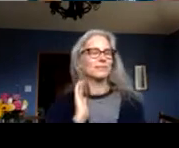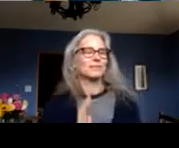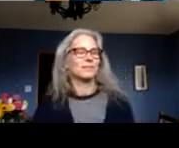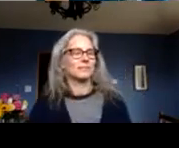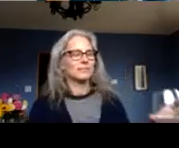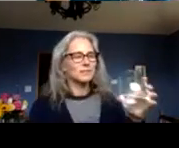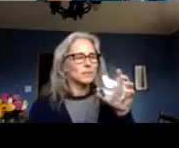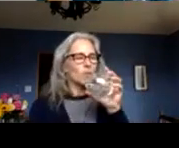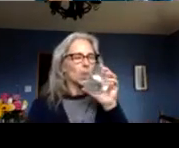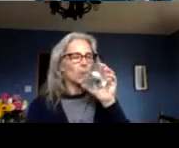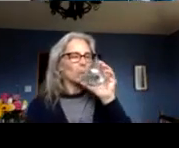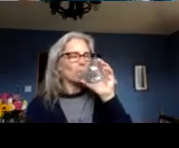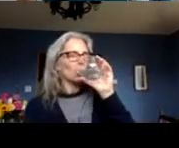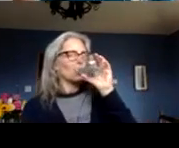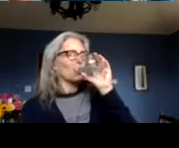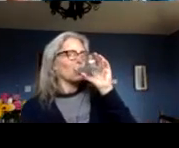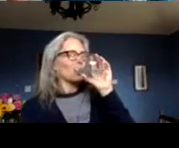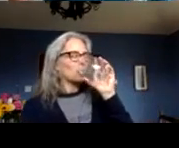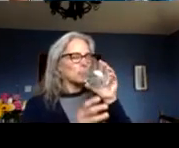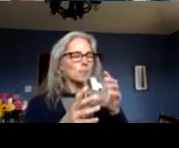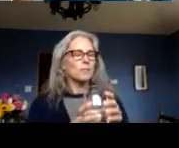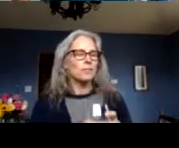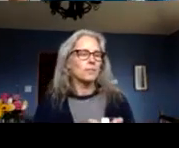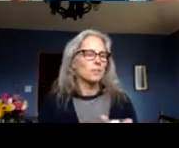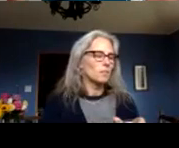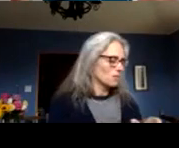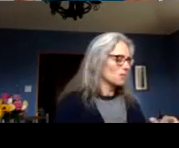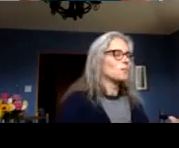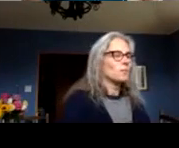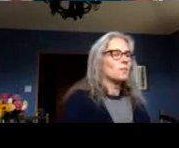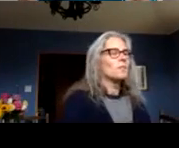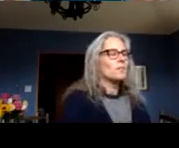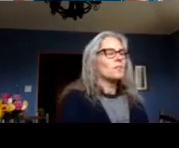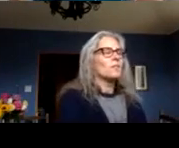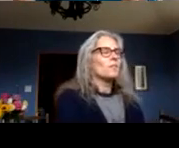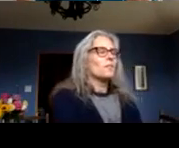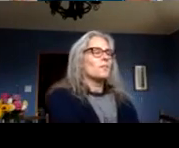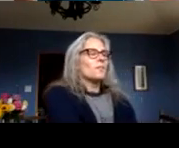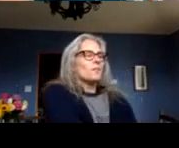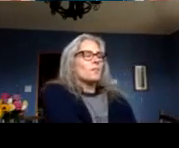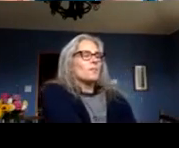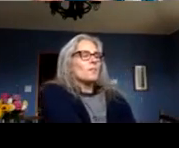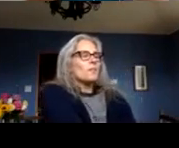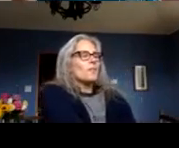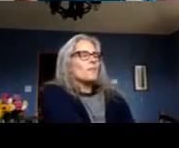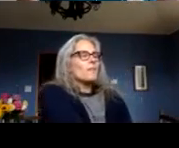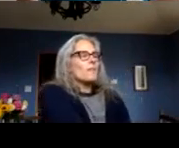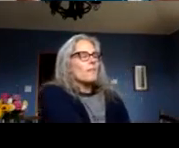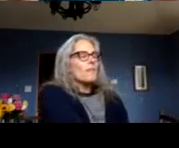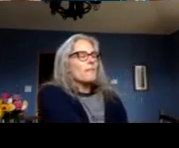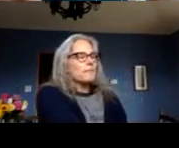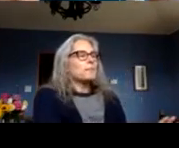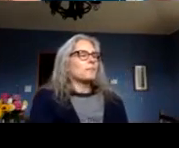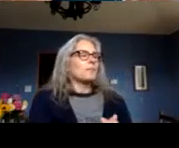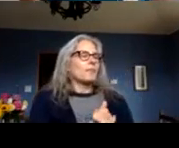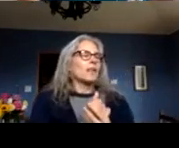year. The good news is that everybody is doing a full year of distance, starting the school year as distance learning for the first time. We're all essentially